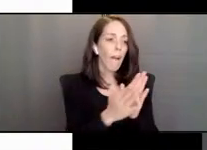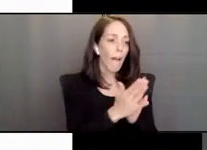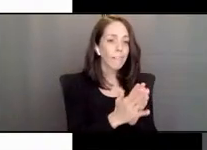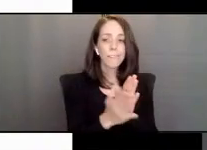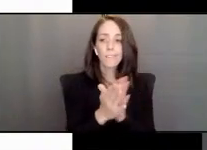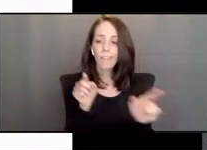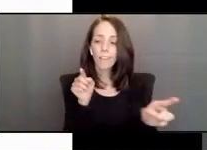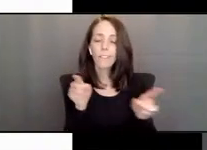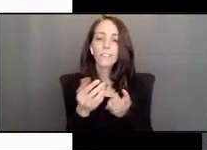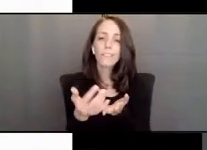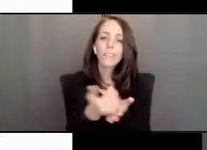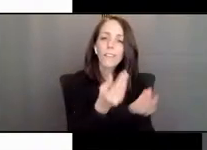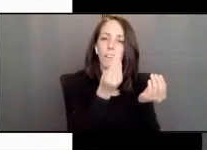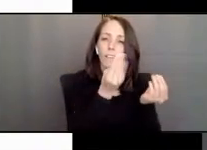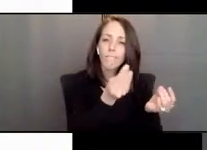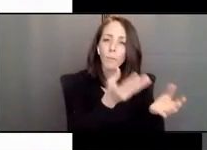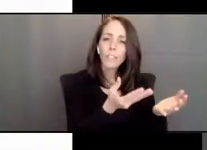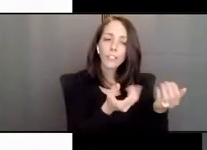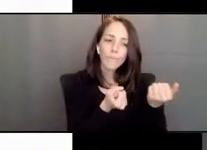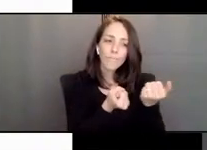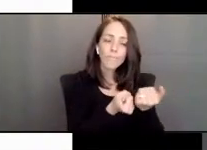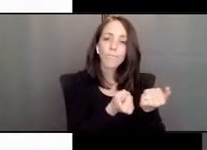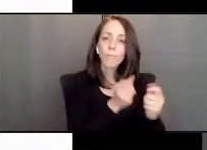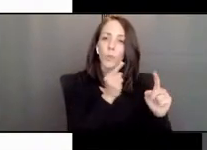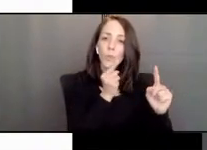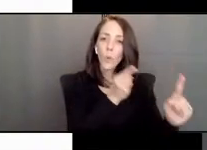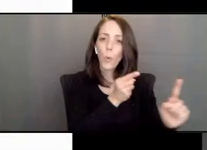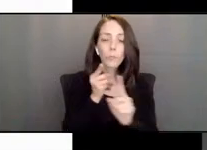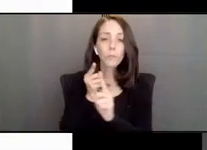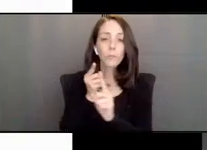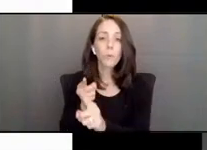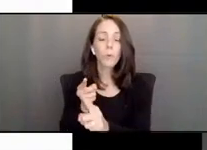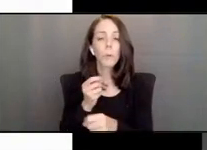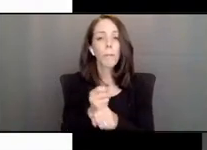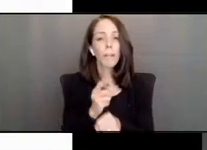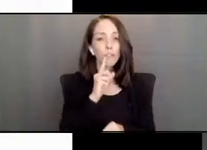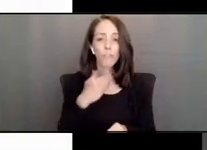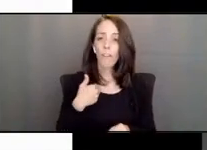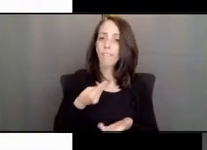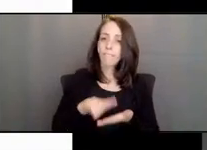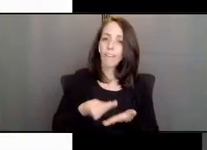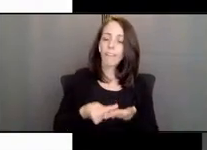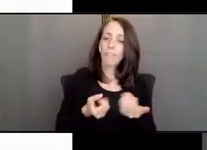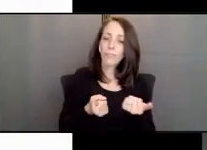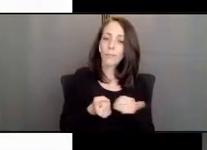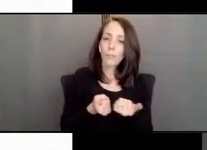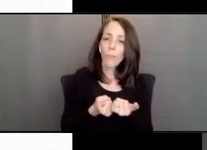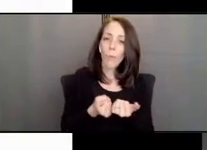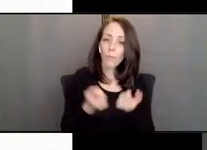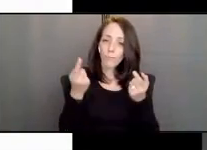those objectives and tactics to make sure that we had appropriate financial support to move those objectives forward.